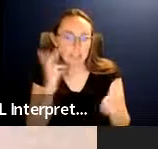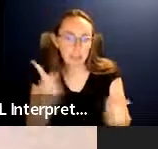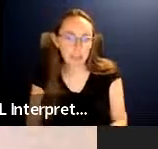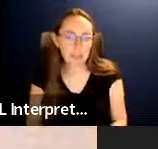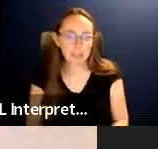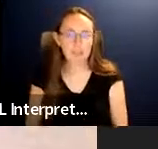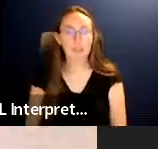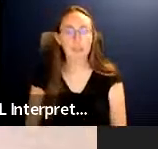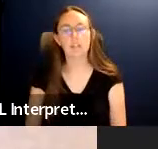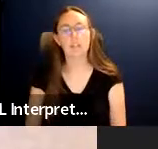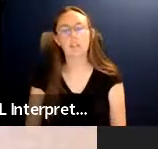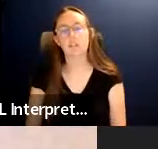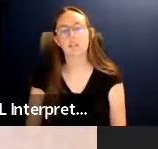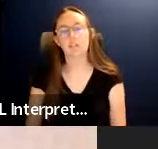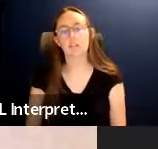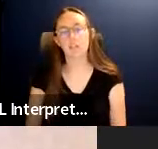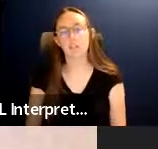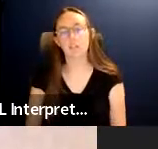is pretty cool